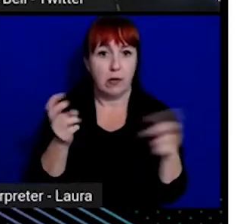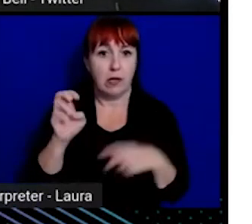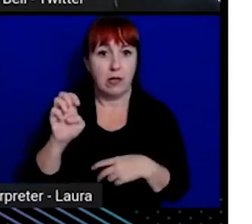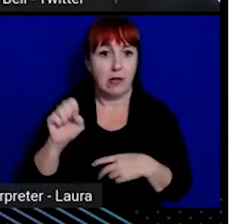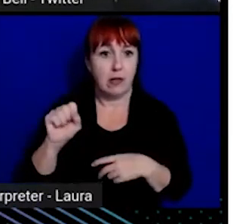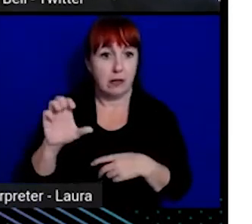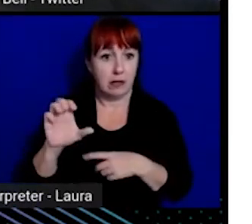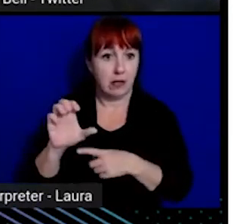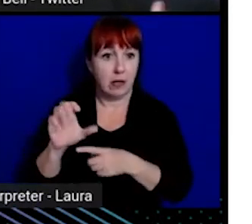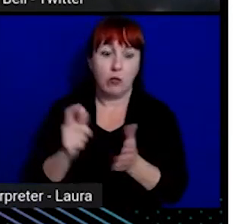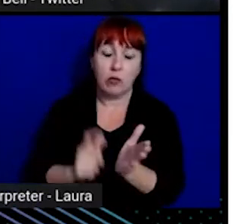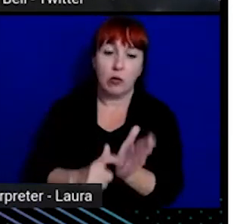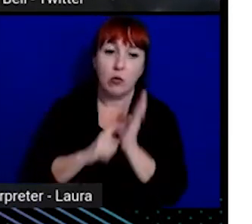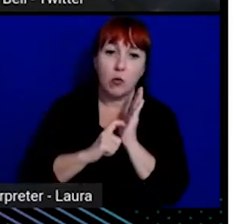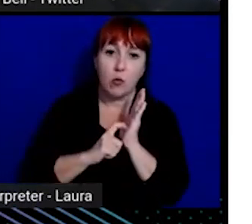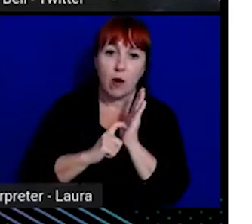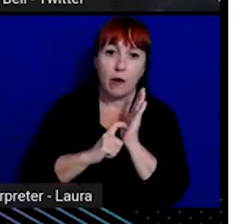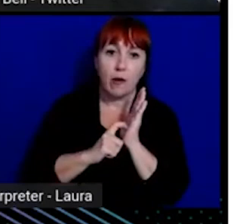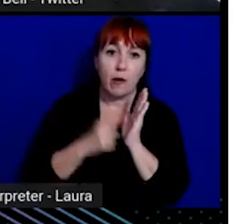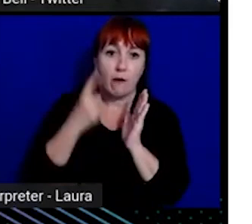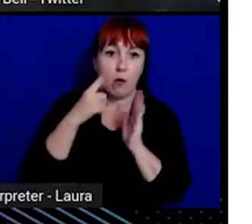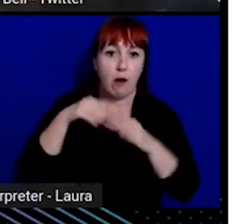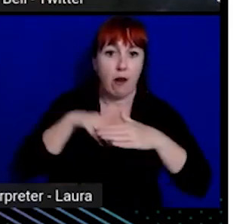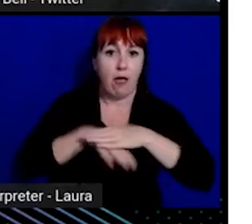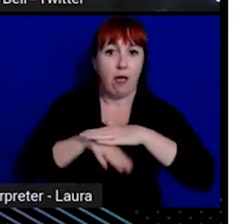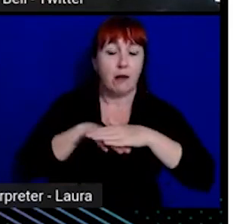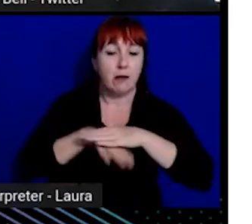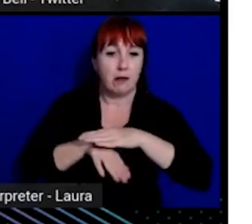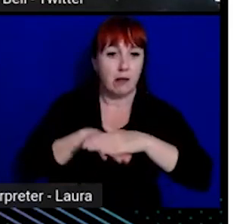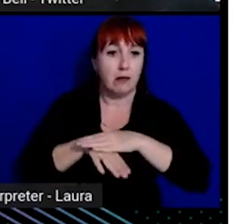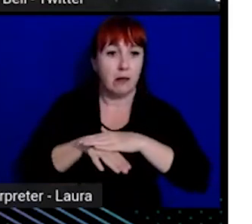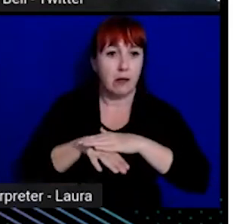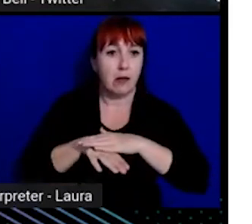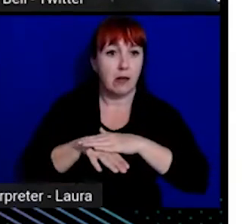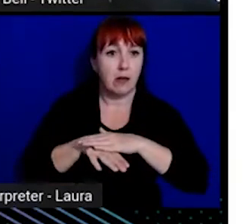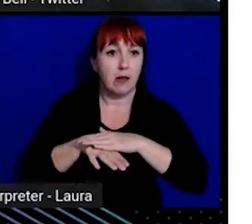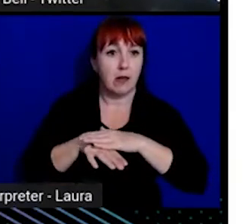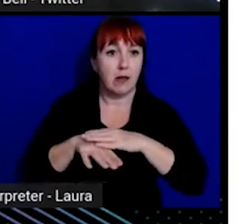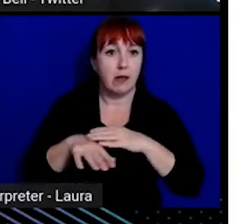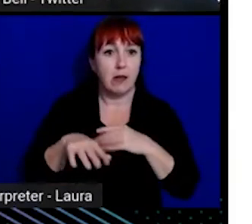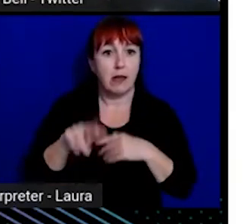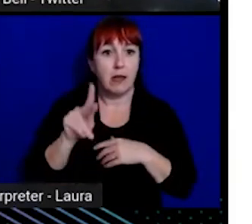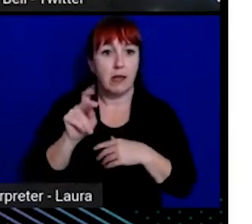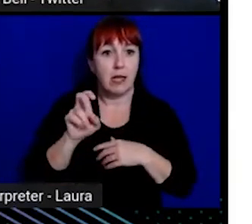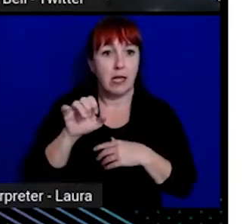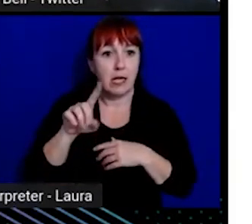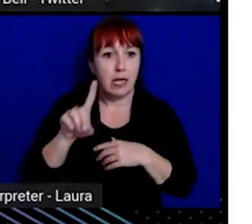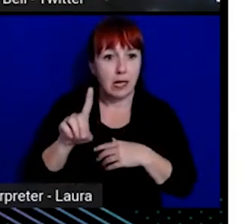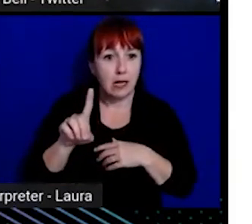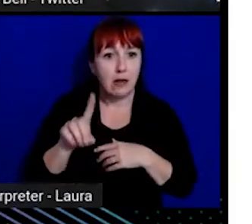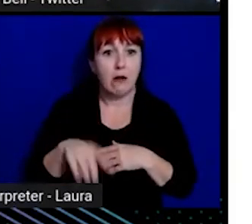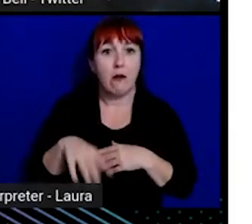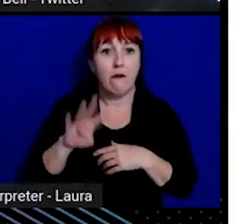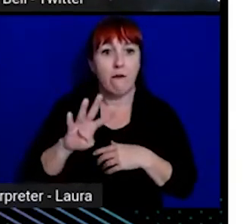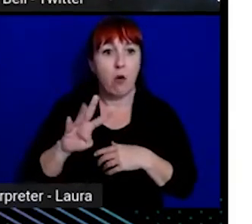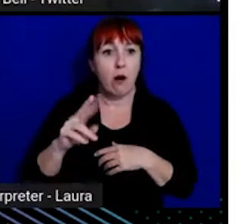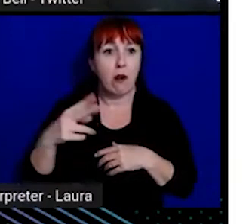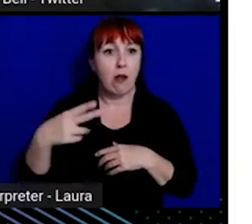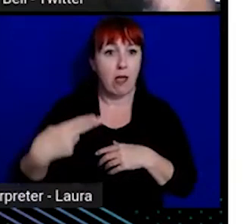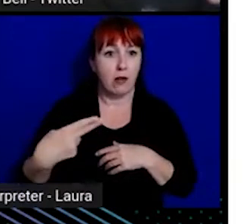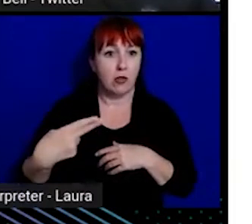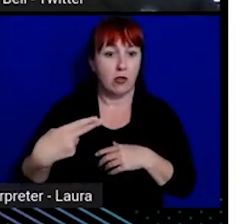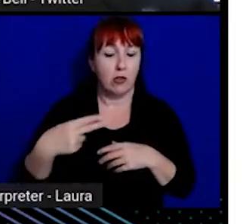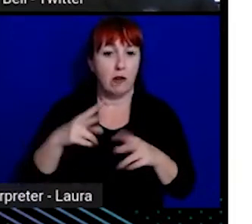required for accessing those keyed or for each values, and